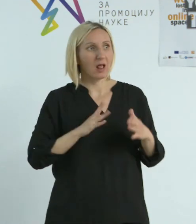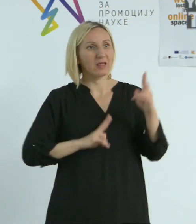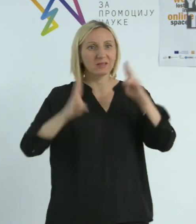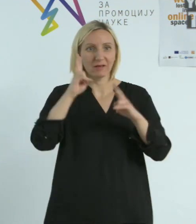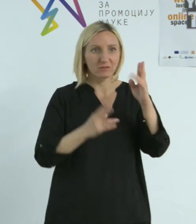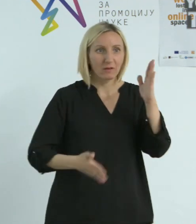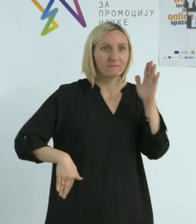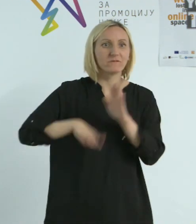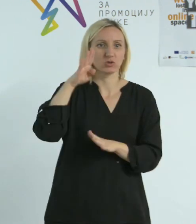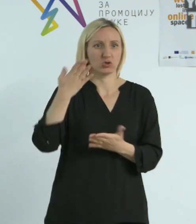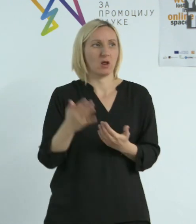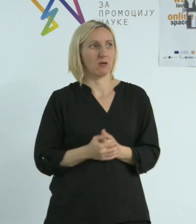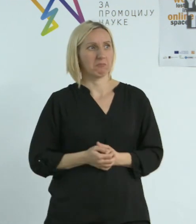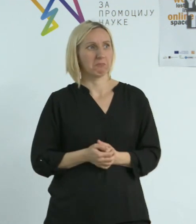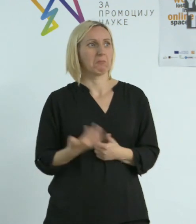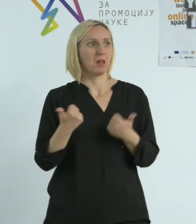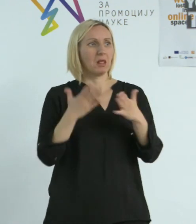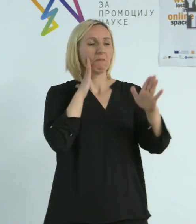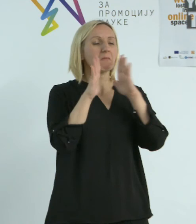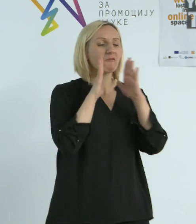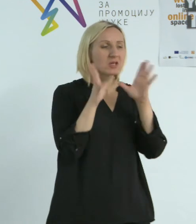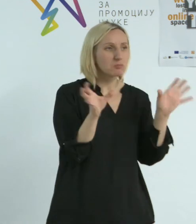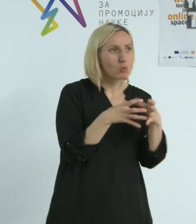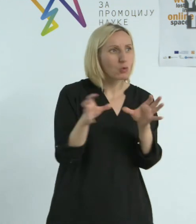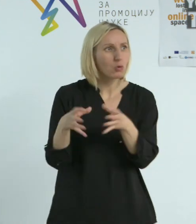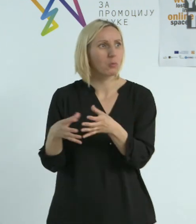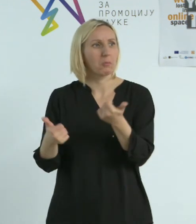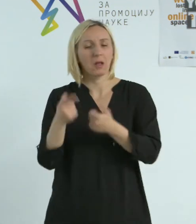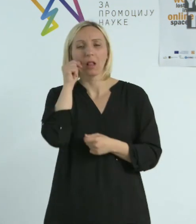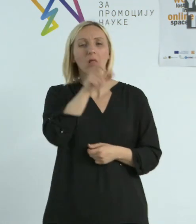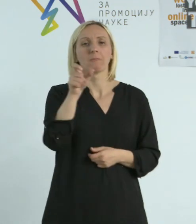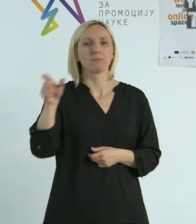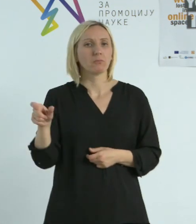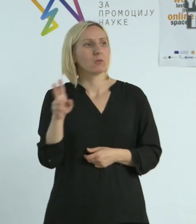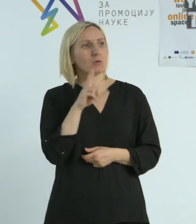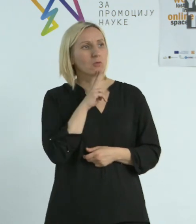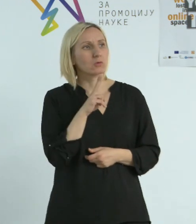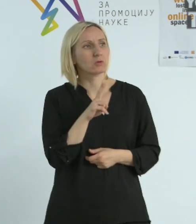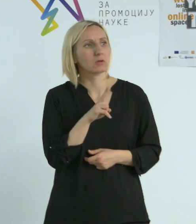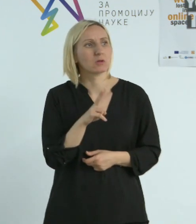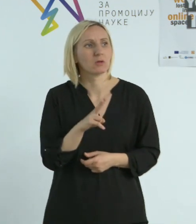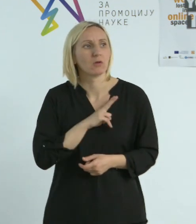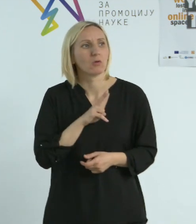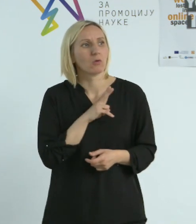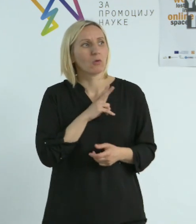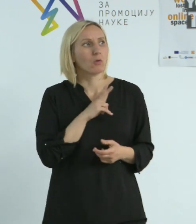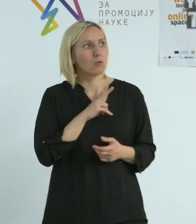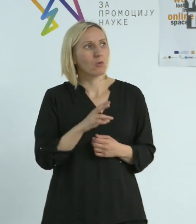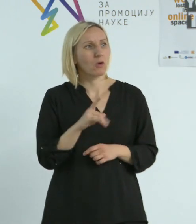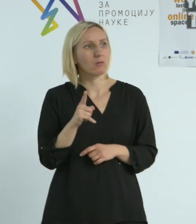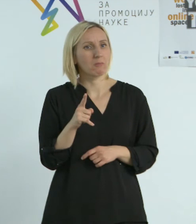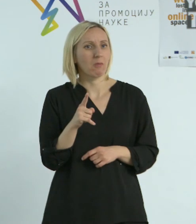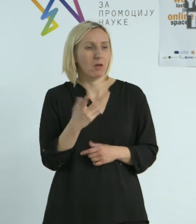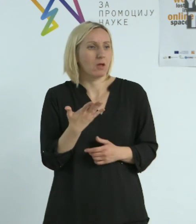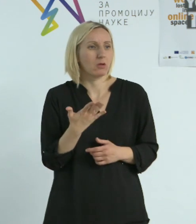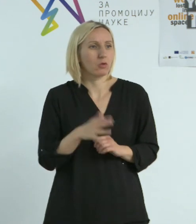to Facebook groups of, I don't know, people who have some extreme attitudes towards something, and